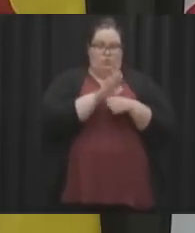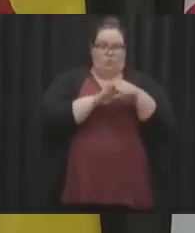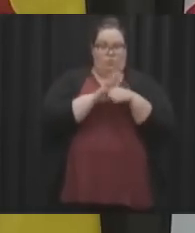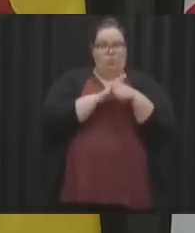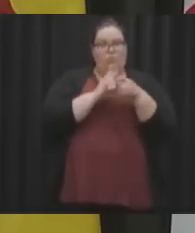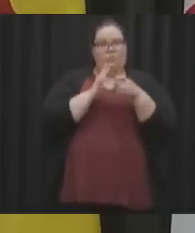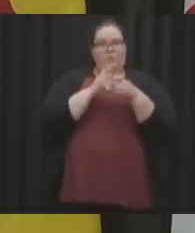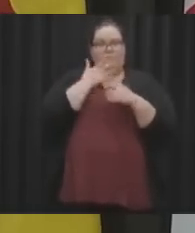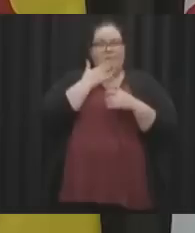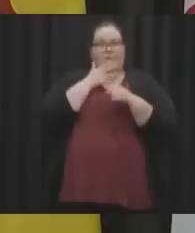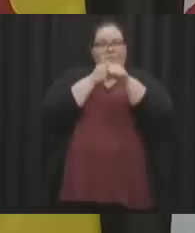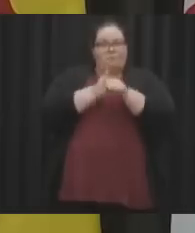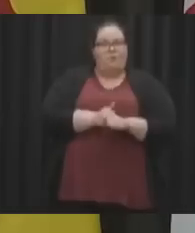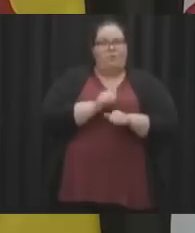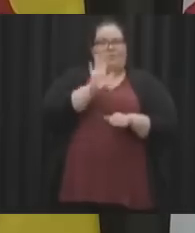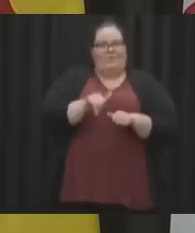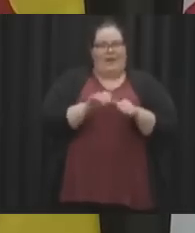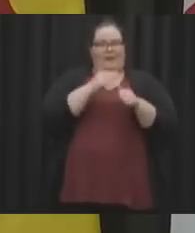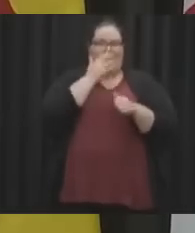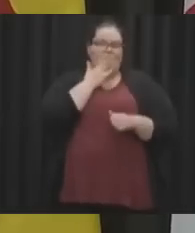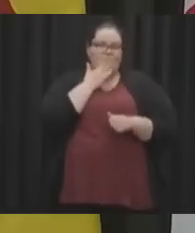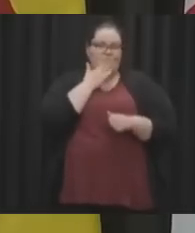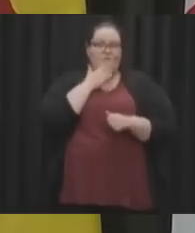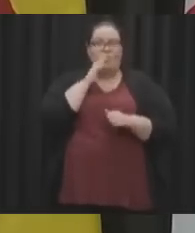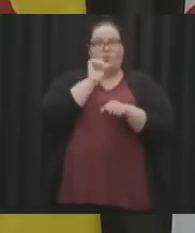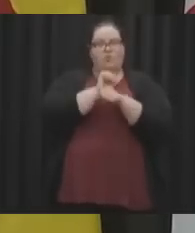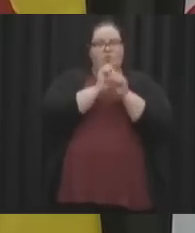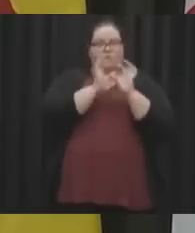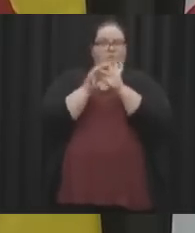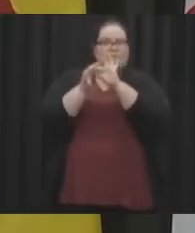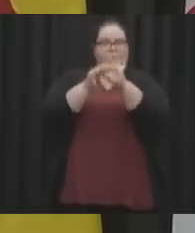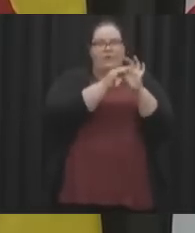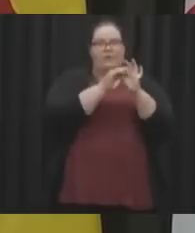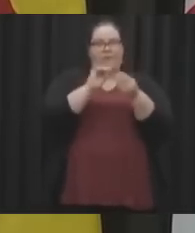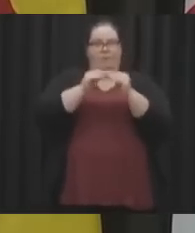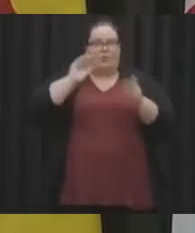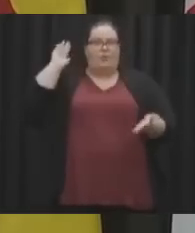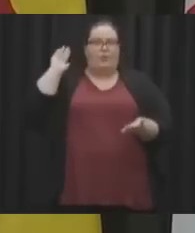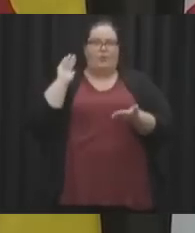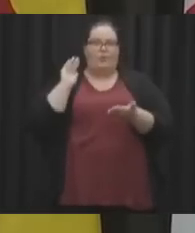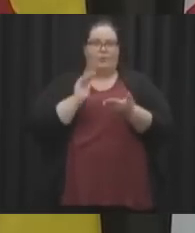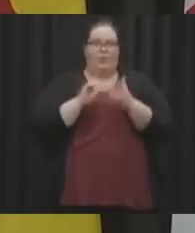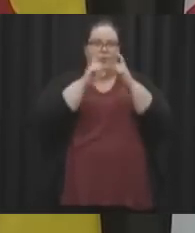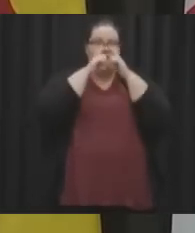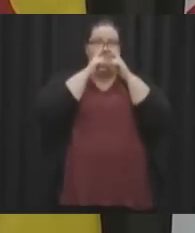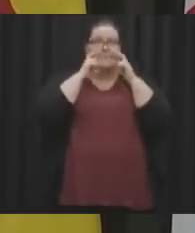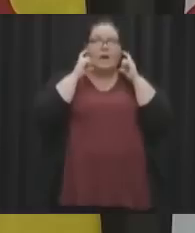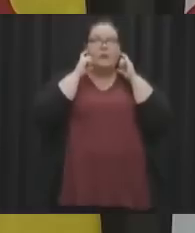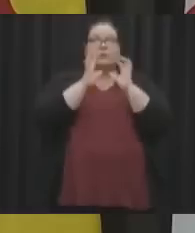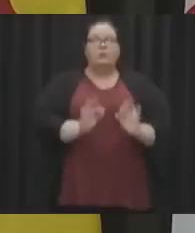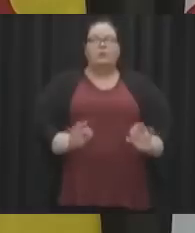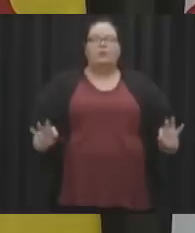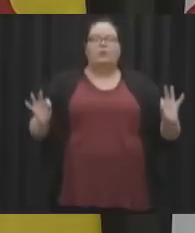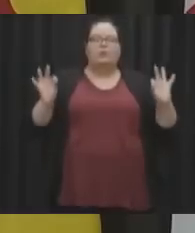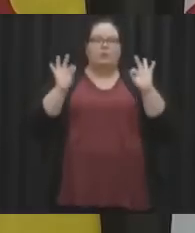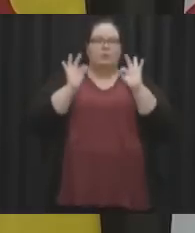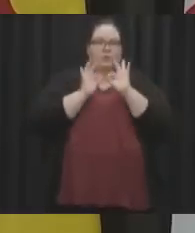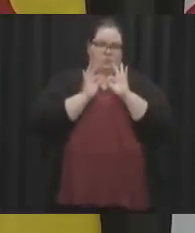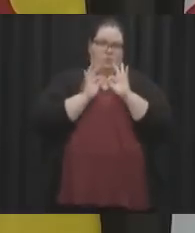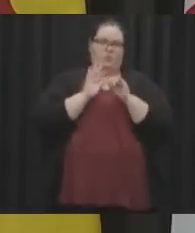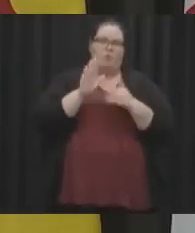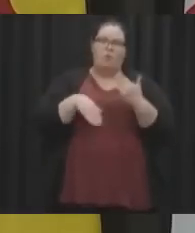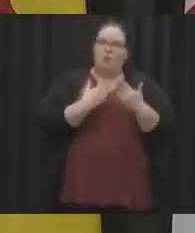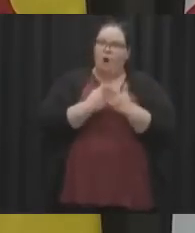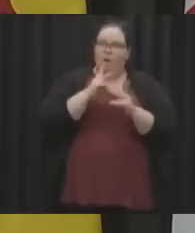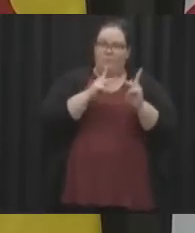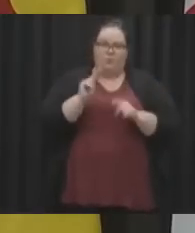Toutes les personnes du Nouveau-Brunswick doivent porter un masque à l'intérieur des espaces publics et les résidents dans les zones 1 et 5 doivent porter